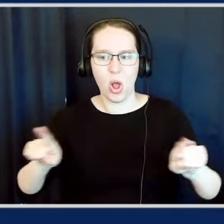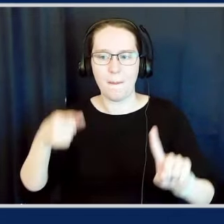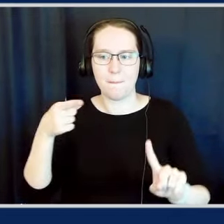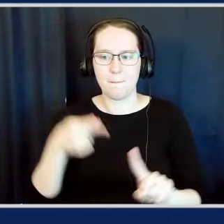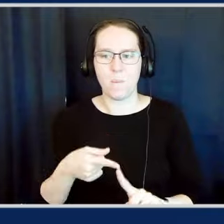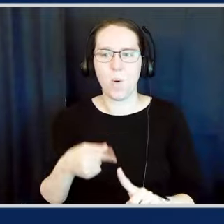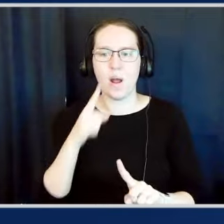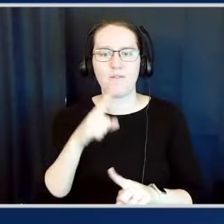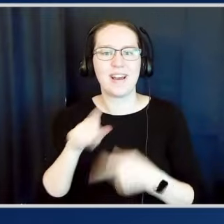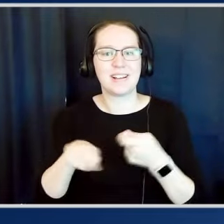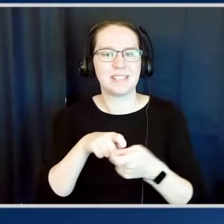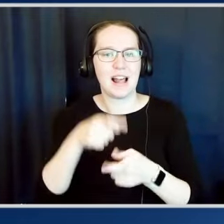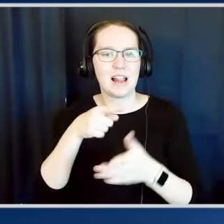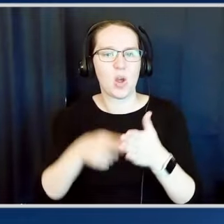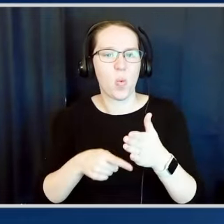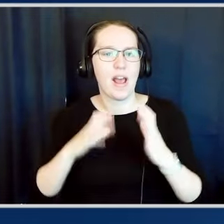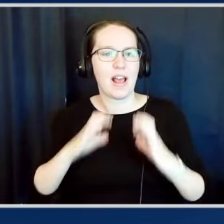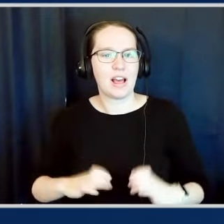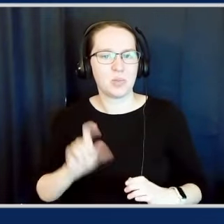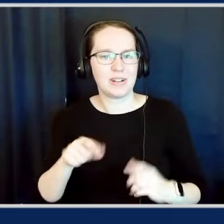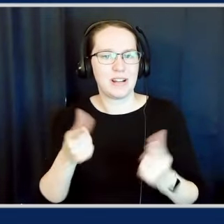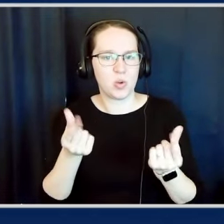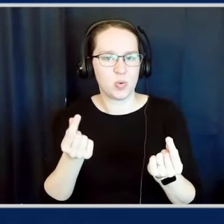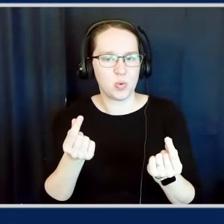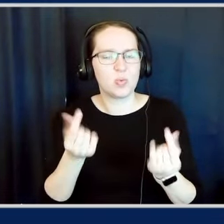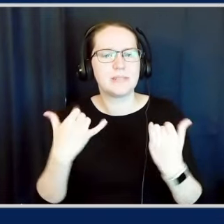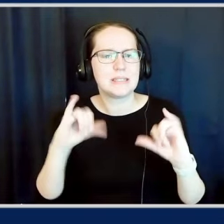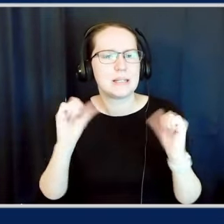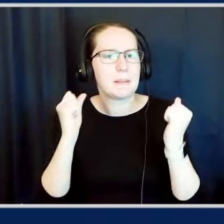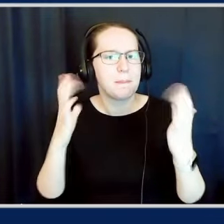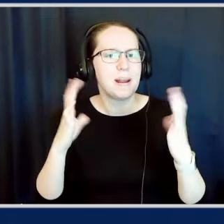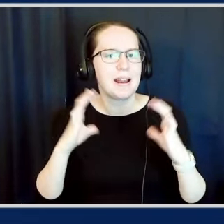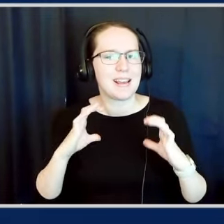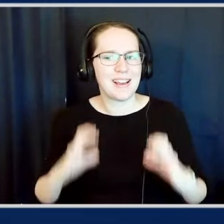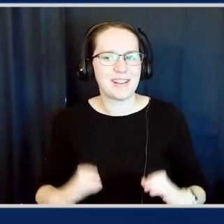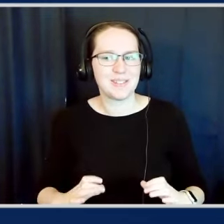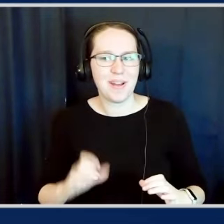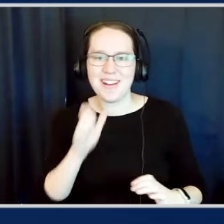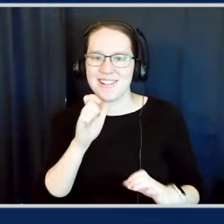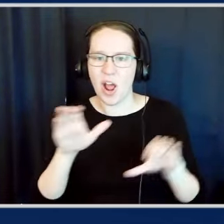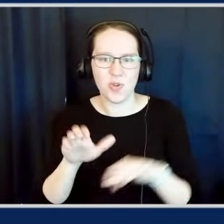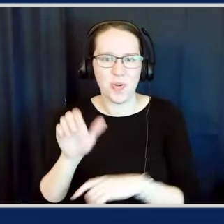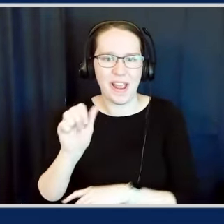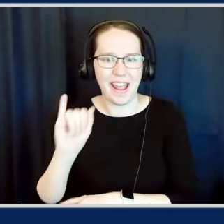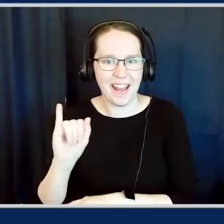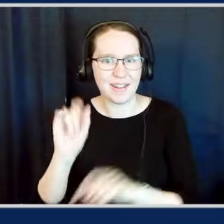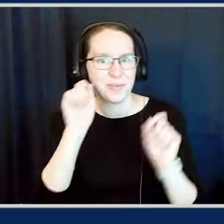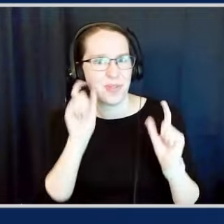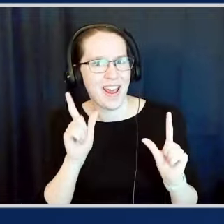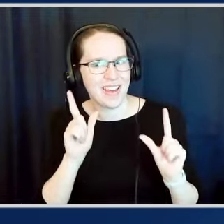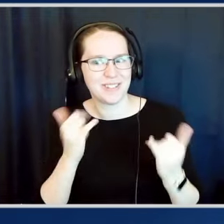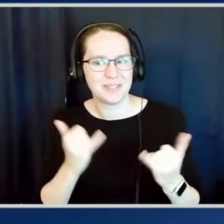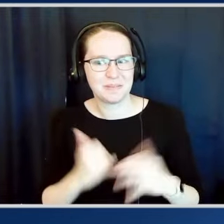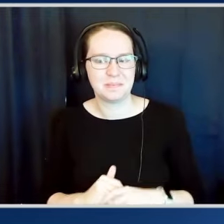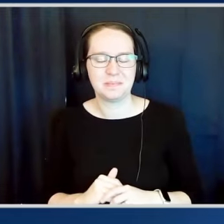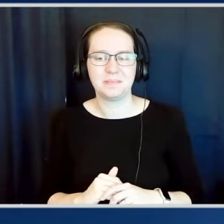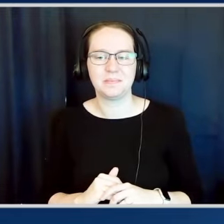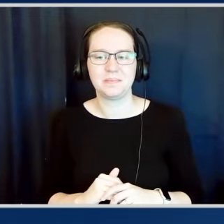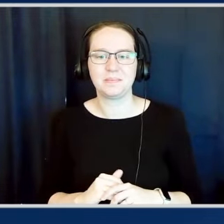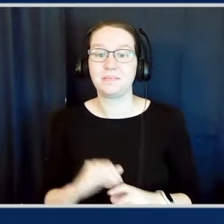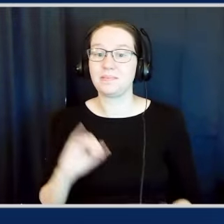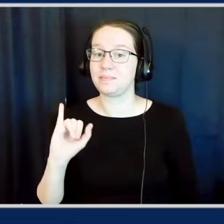exactly what customers need to do, because I know there's still a lot of customers, Jasmine, surprised not doing AI, right, at this point. Right. So, JD,